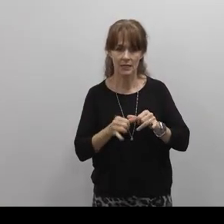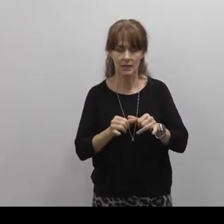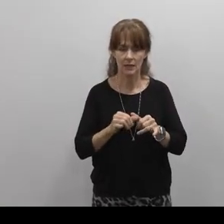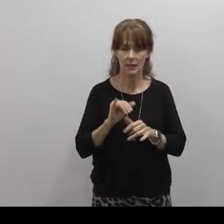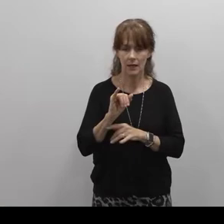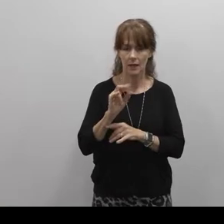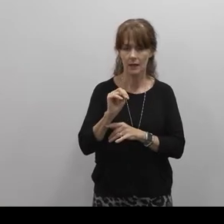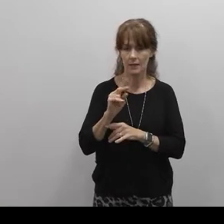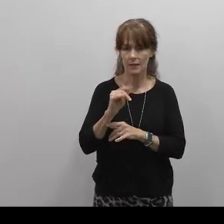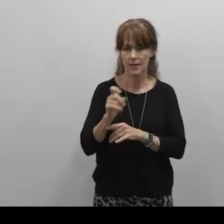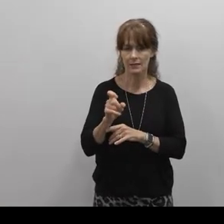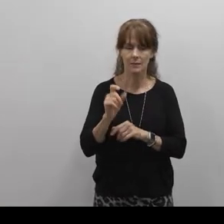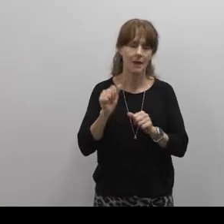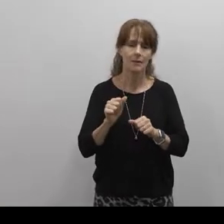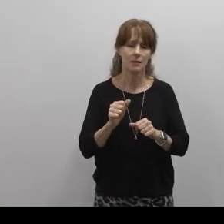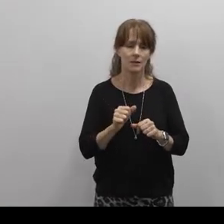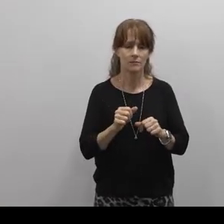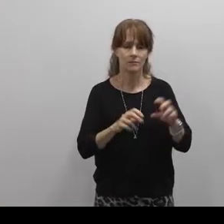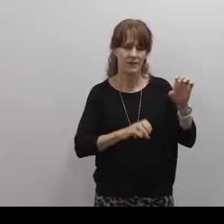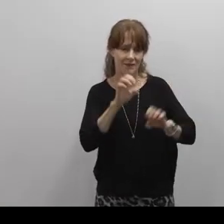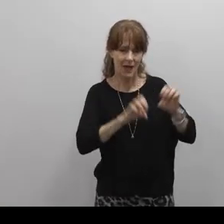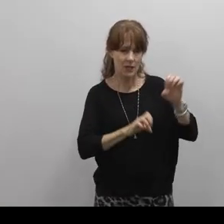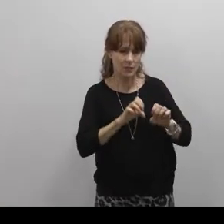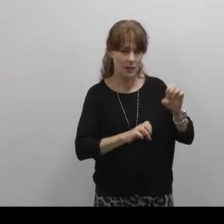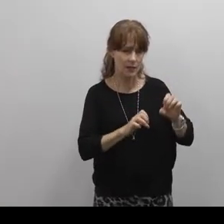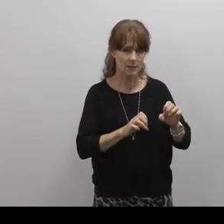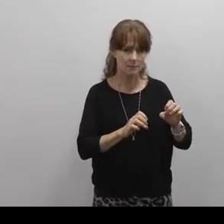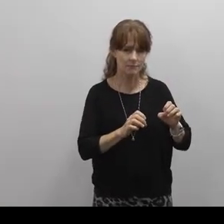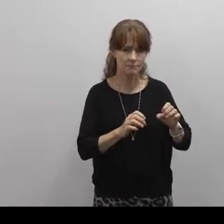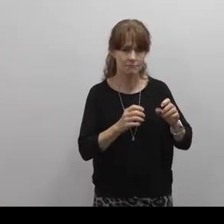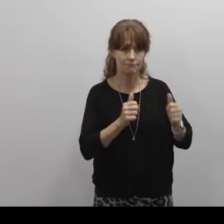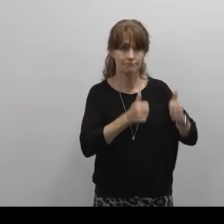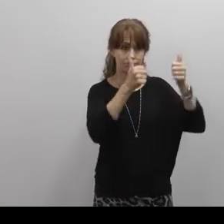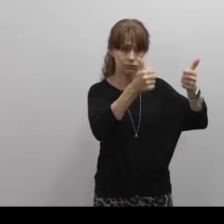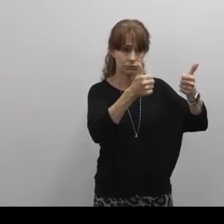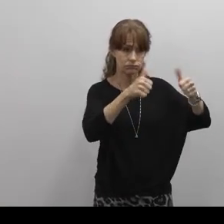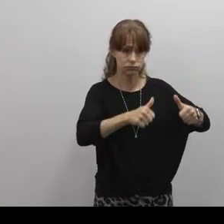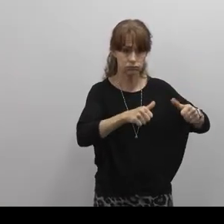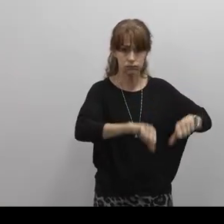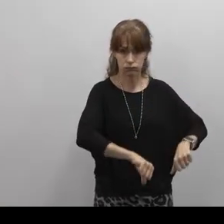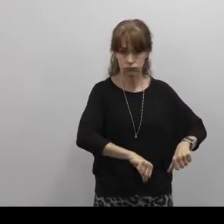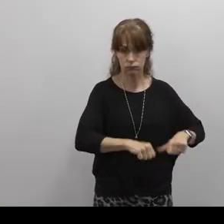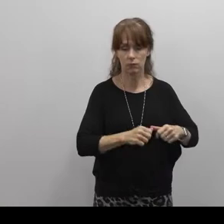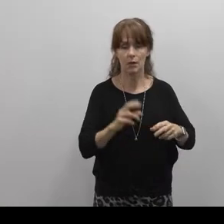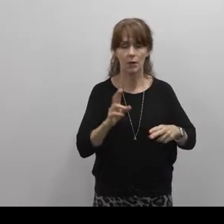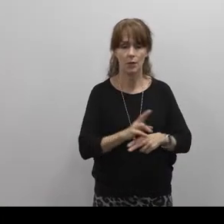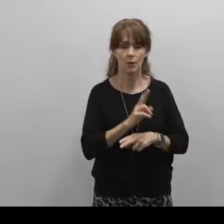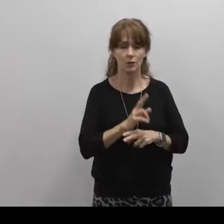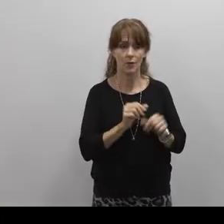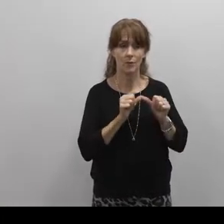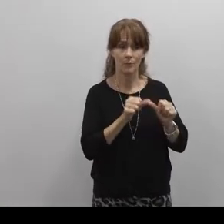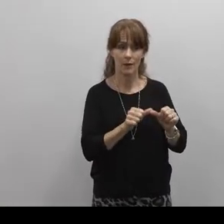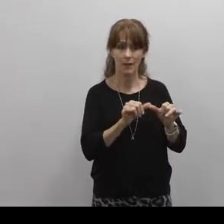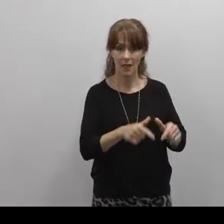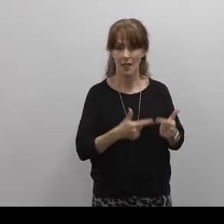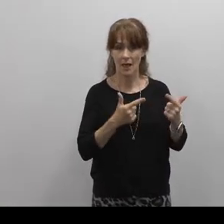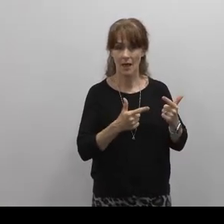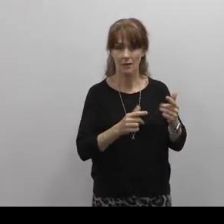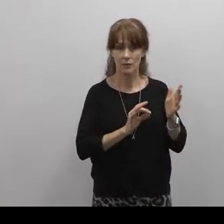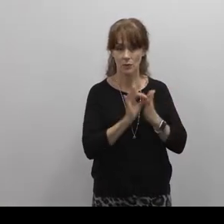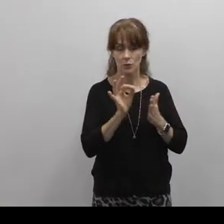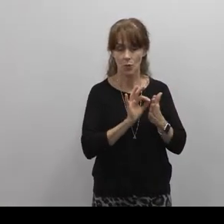index just to be able to rate what each of those systems are currently functioning at, what their useful remaining life is, to get us to a